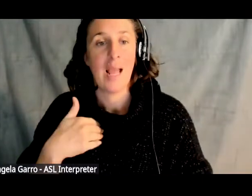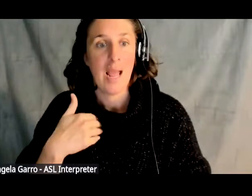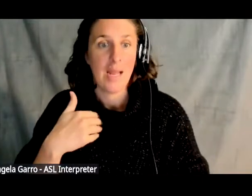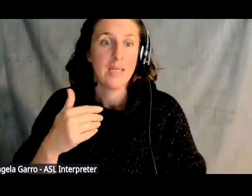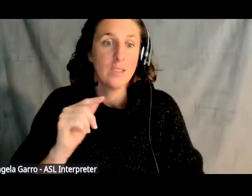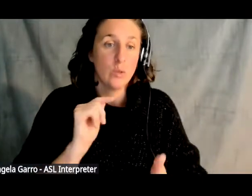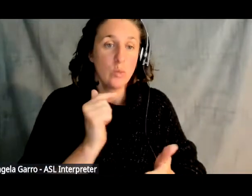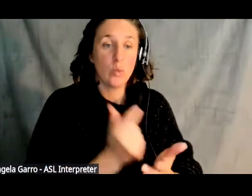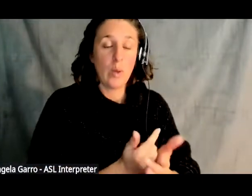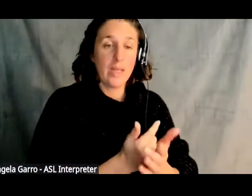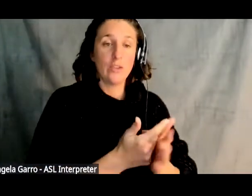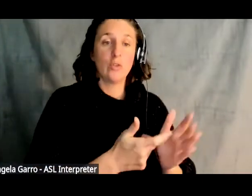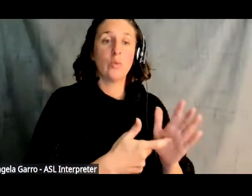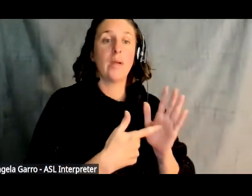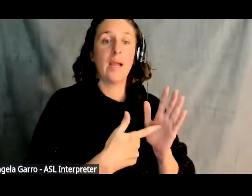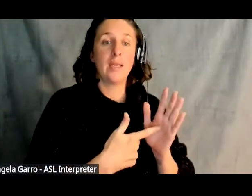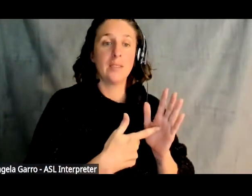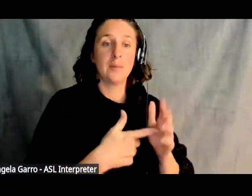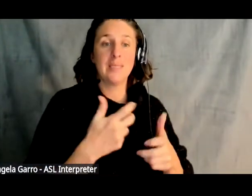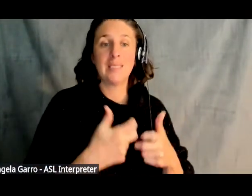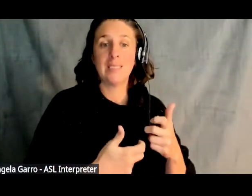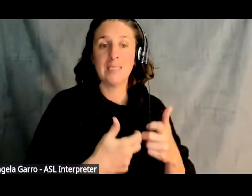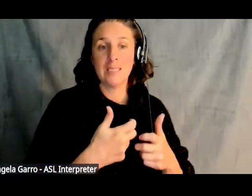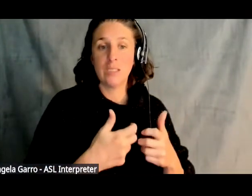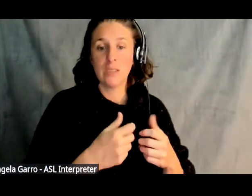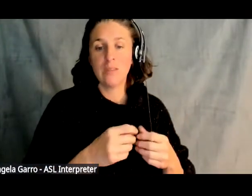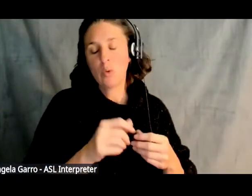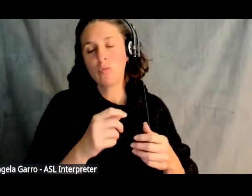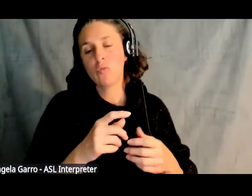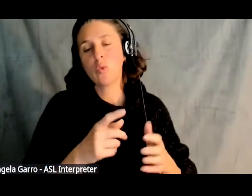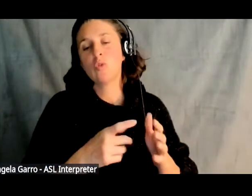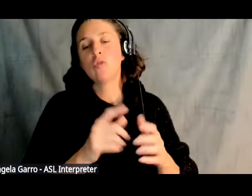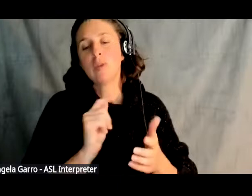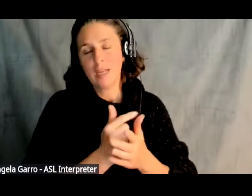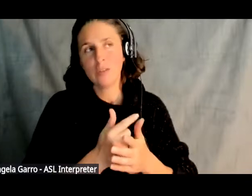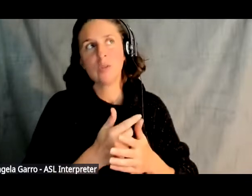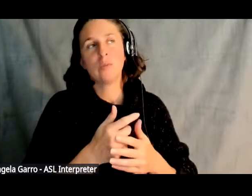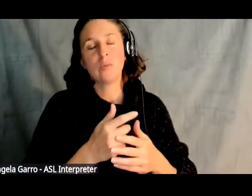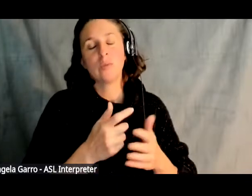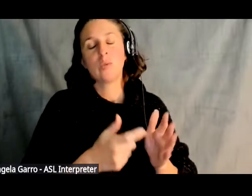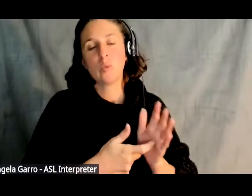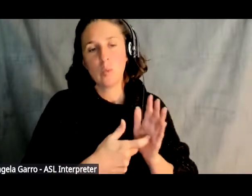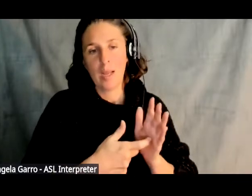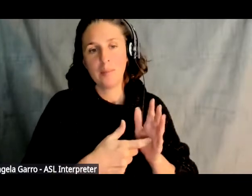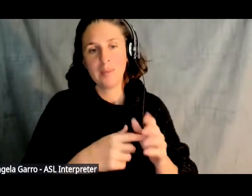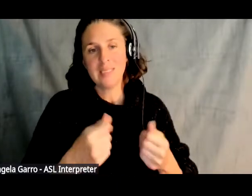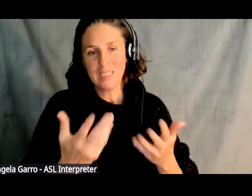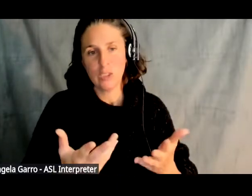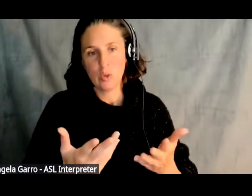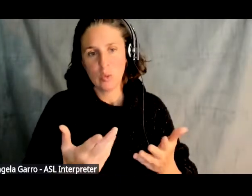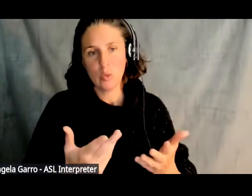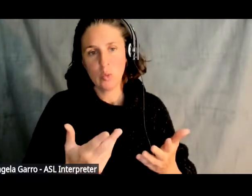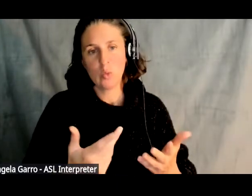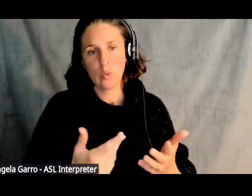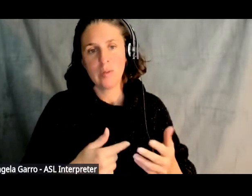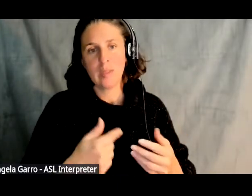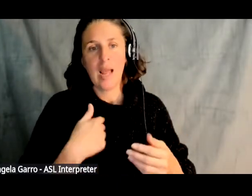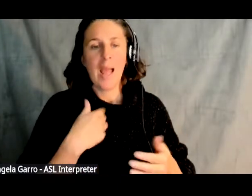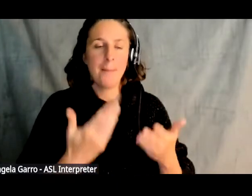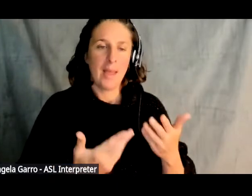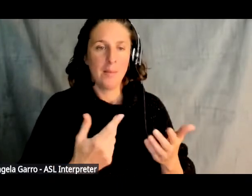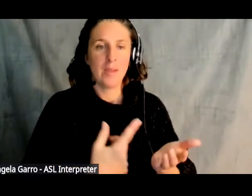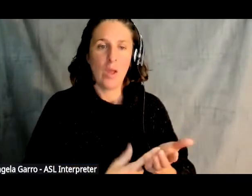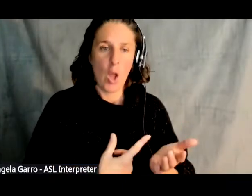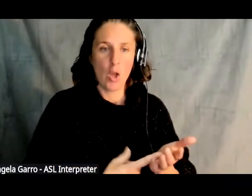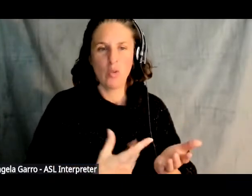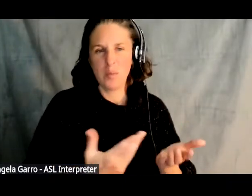graduation requirement issued a number of years ago. I would maybe argue, and I think our memo and presentation argues, that